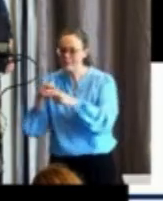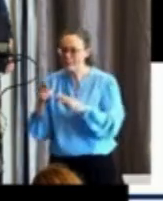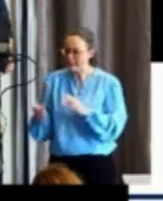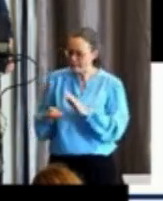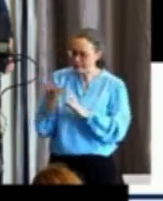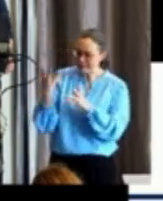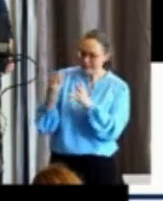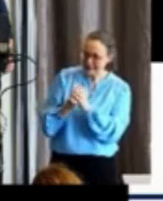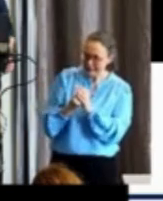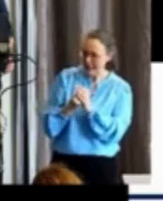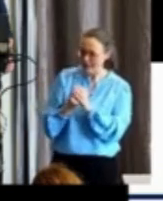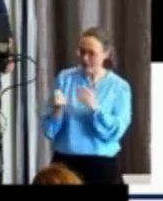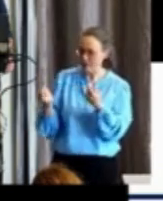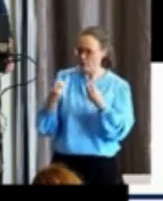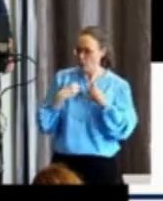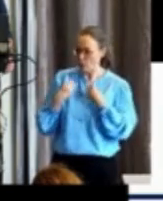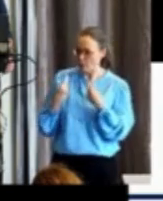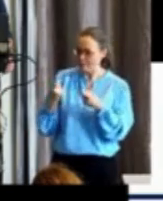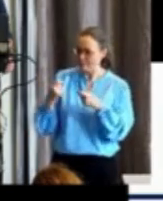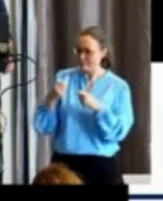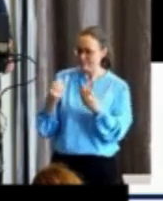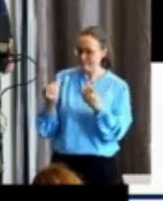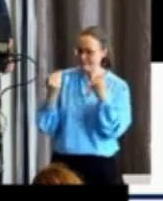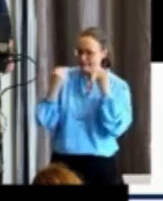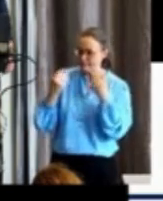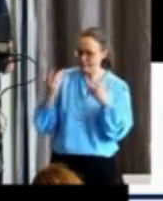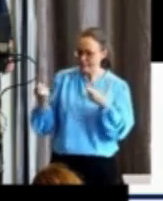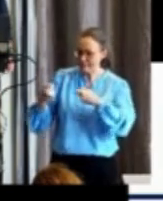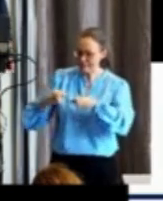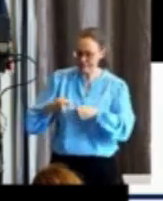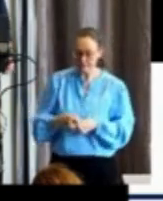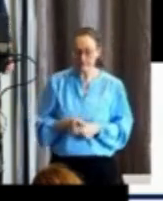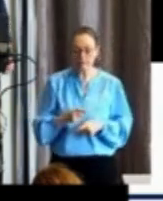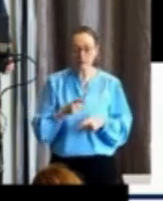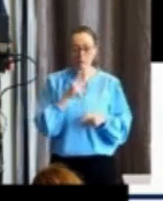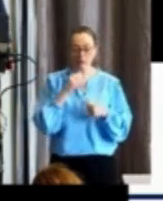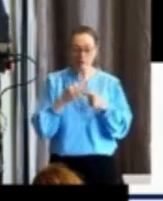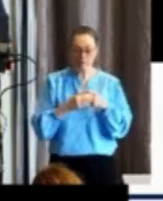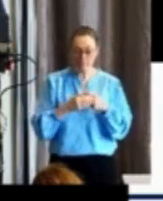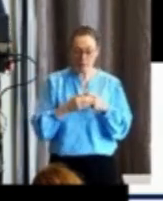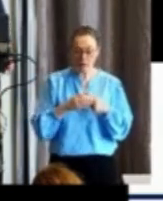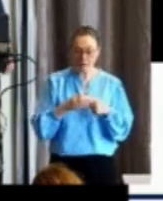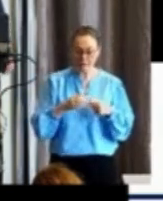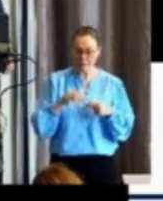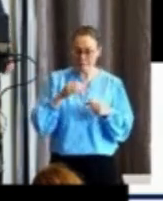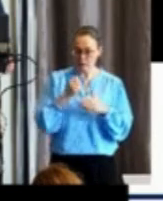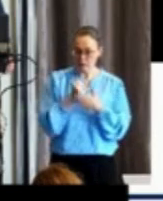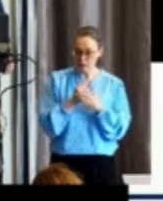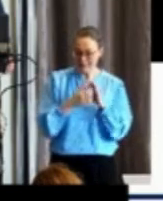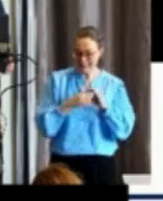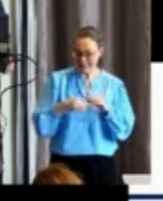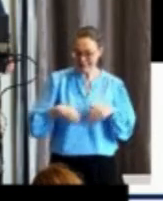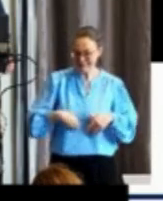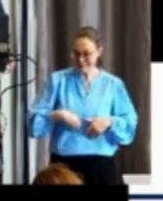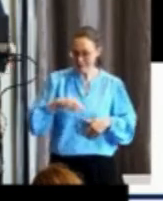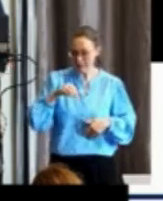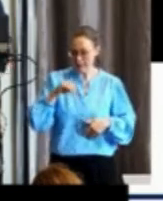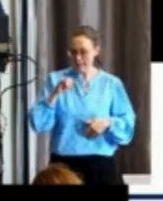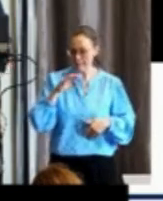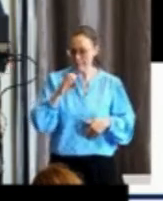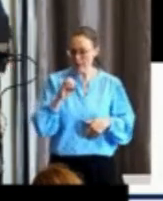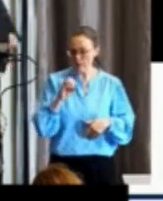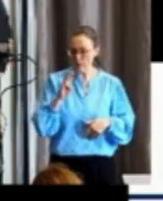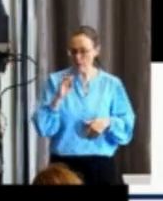together joint data sets. The challenge for gut microbiome or microbiome studies is that